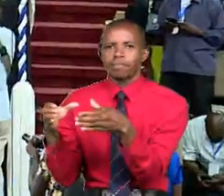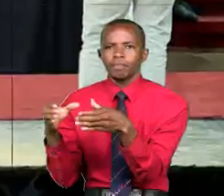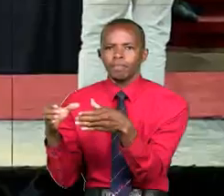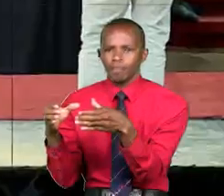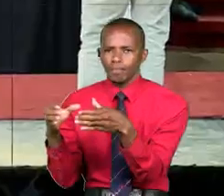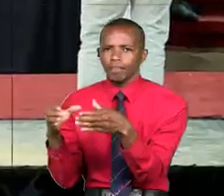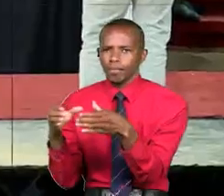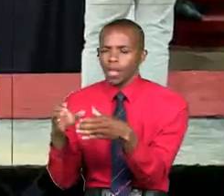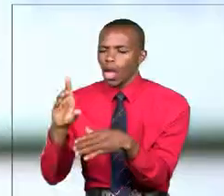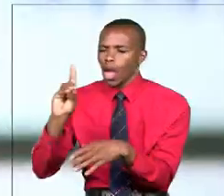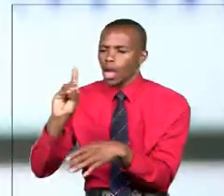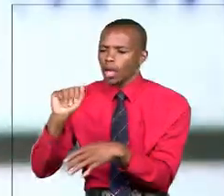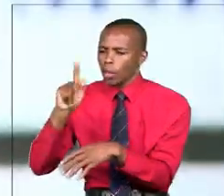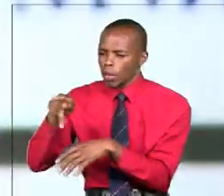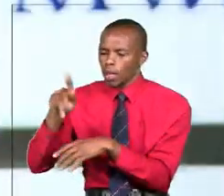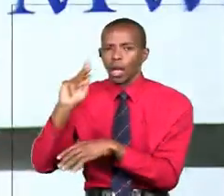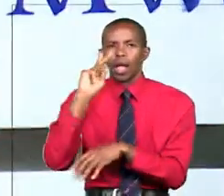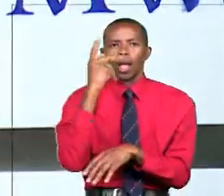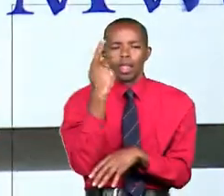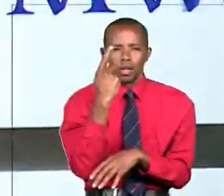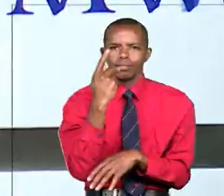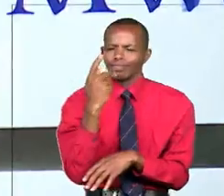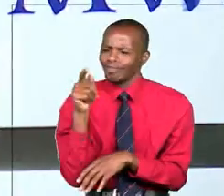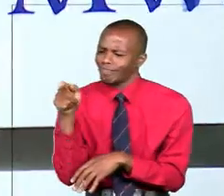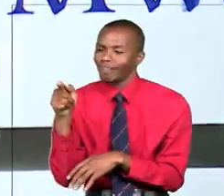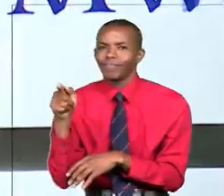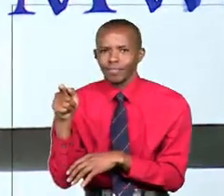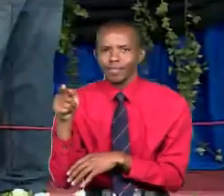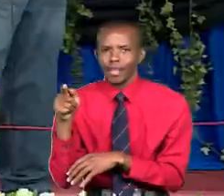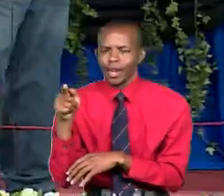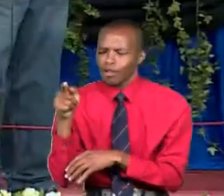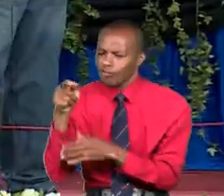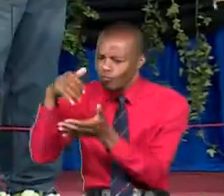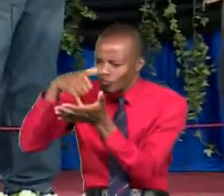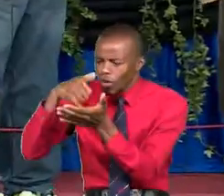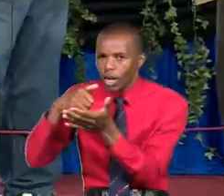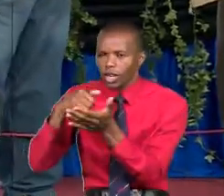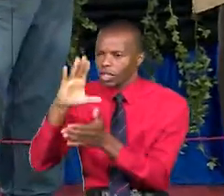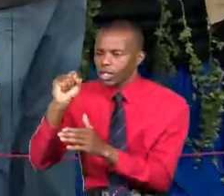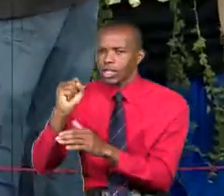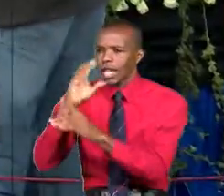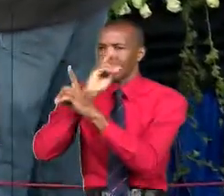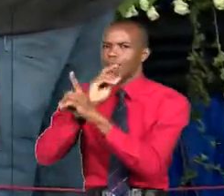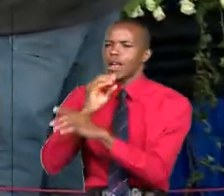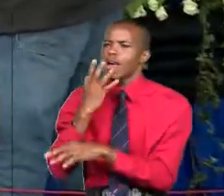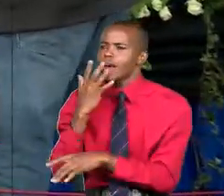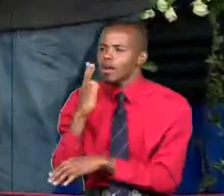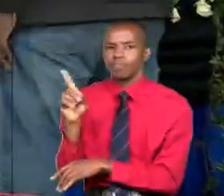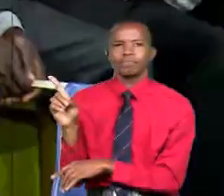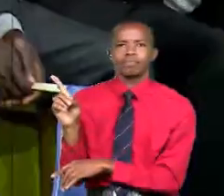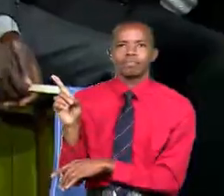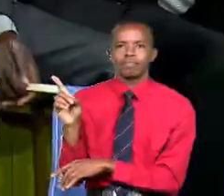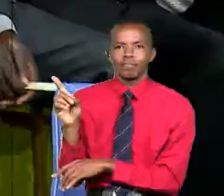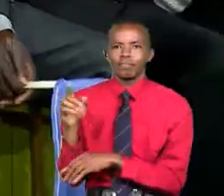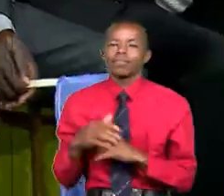The Democratic Action Party of Kenya, that has for a while been affiliated to the Defence Cabinet Secretary Eugene Omalwa,